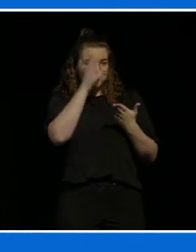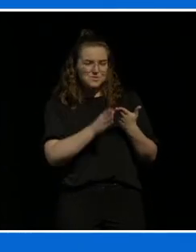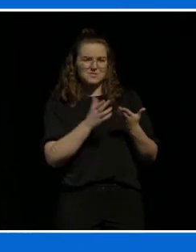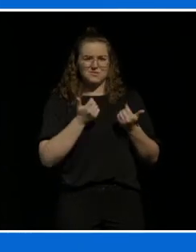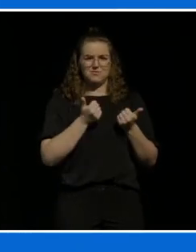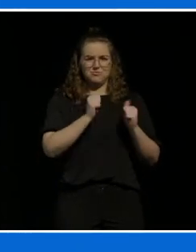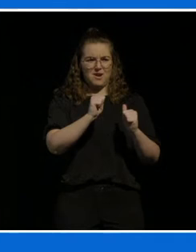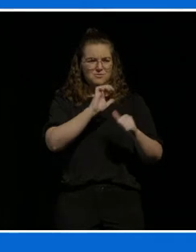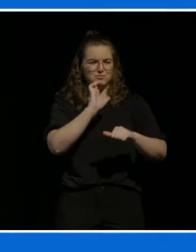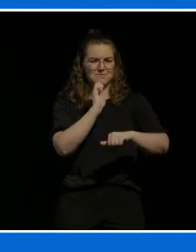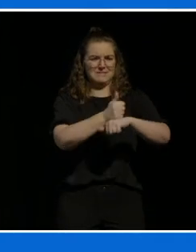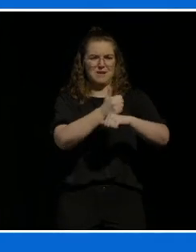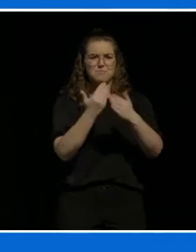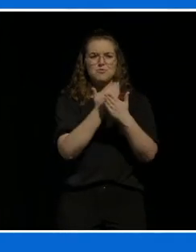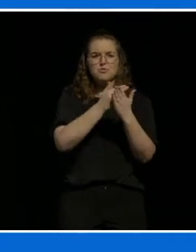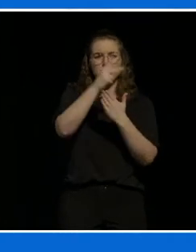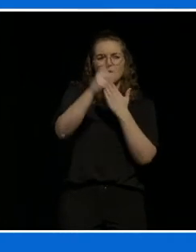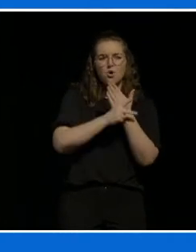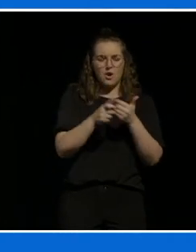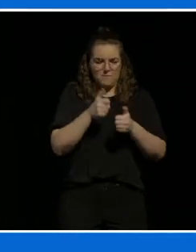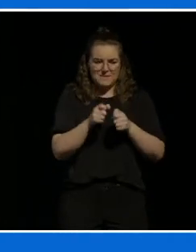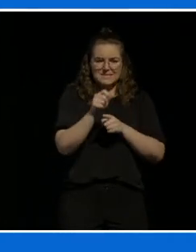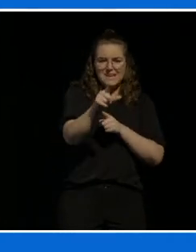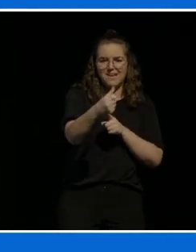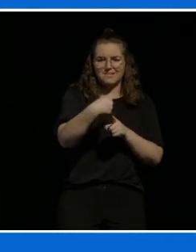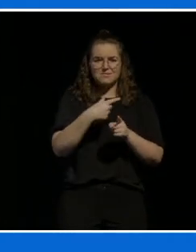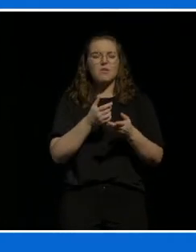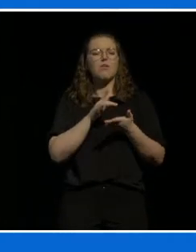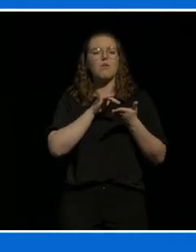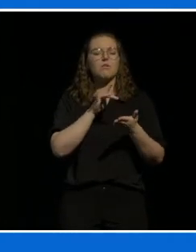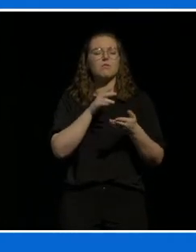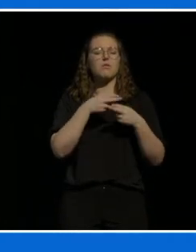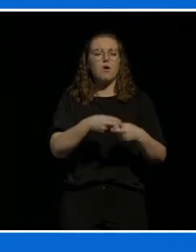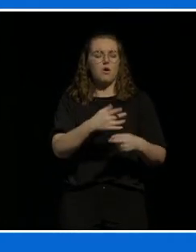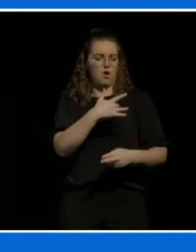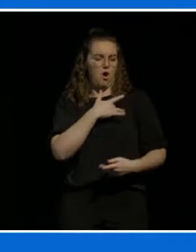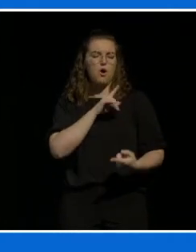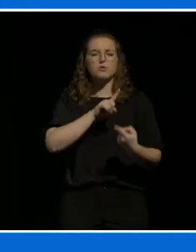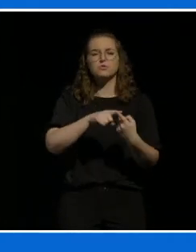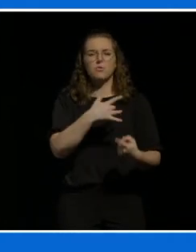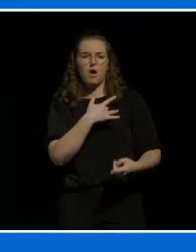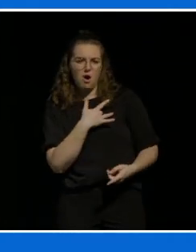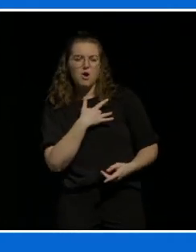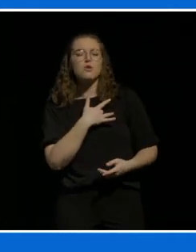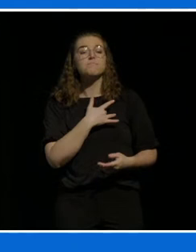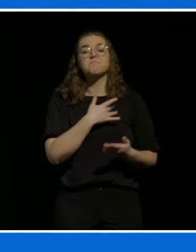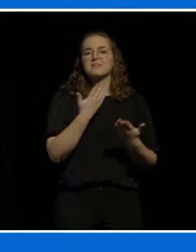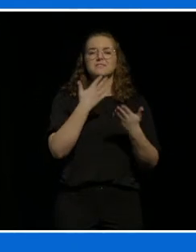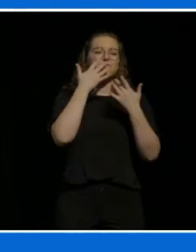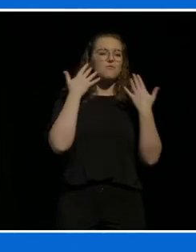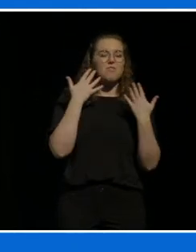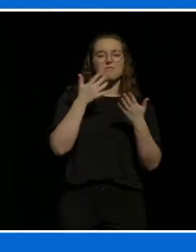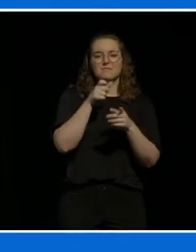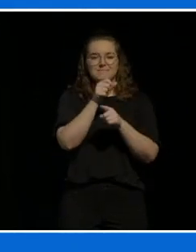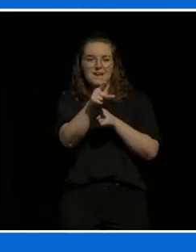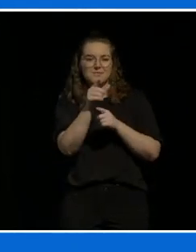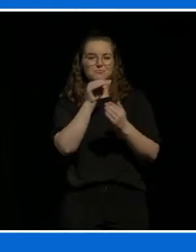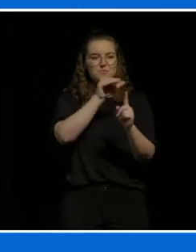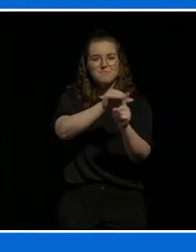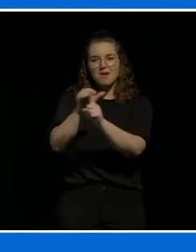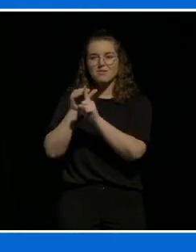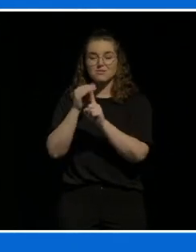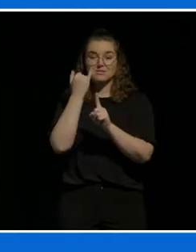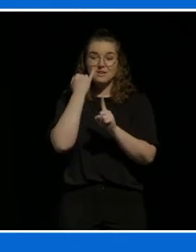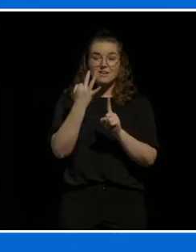text message-based program for chronic management of cardiovascular disease. Friendly text reminders are sent to at-risk